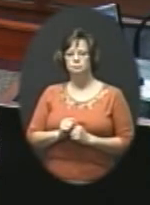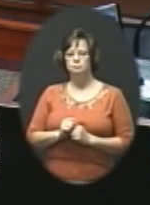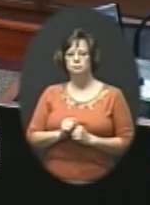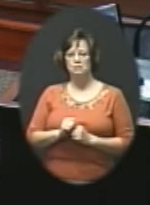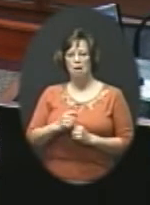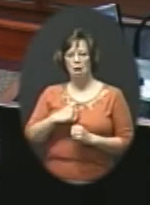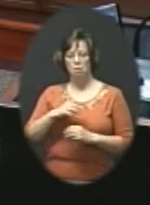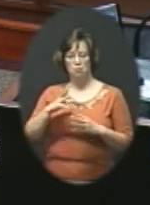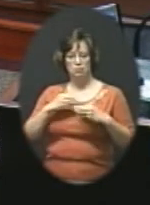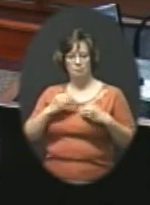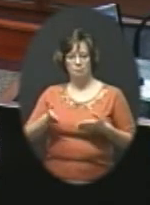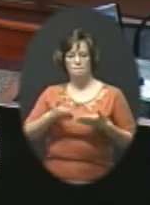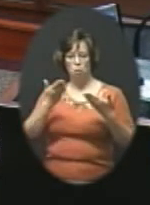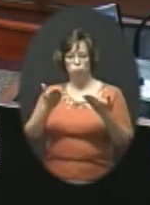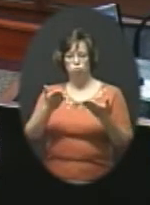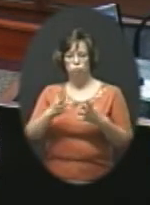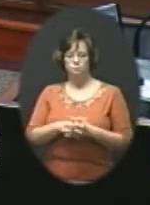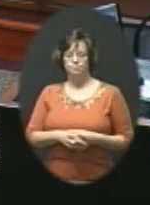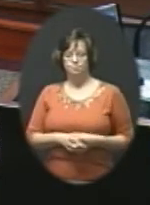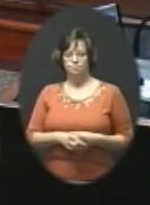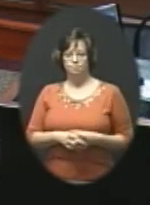I would entertain a motion.